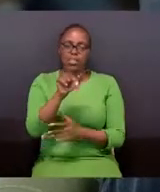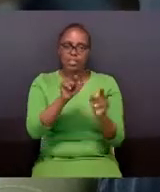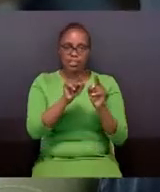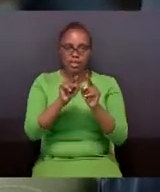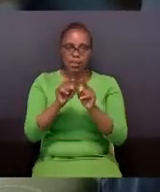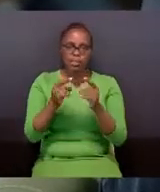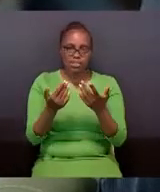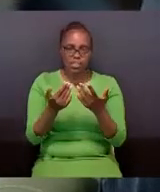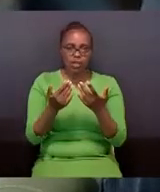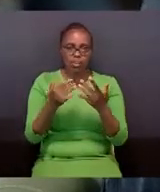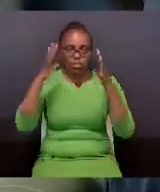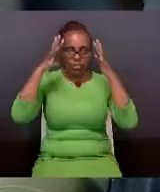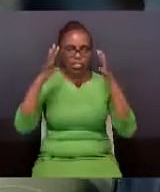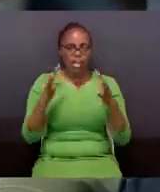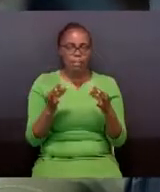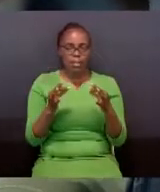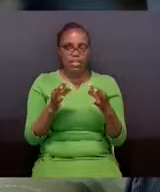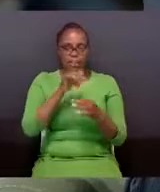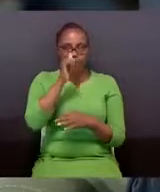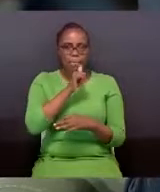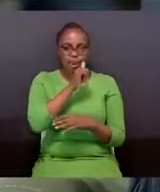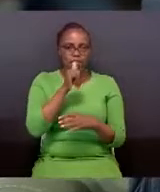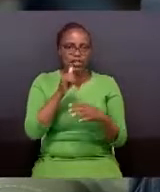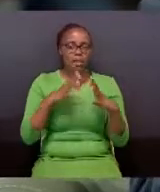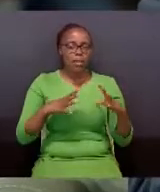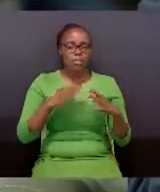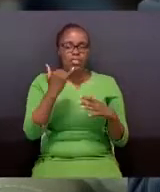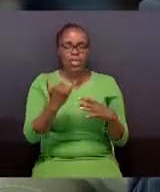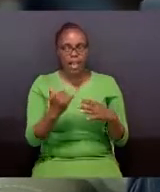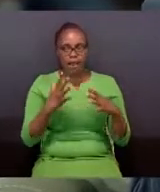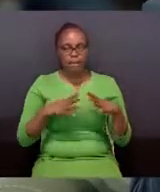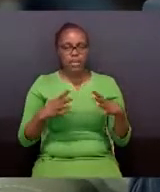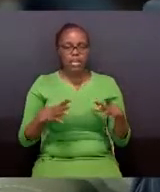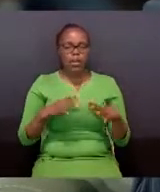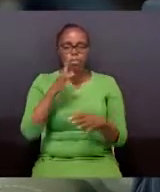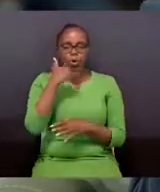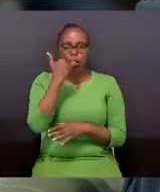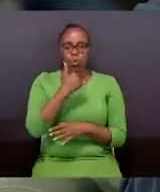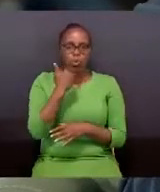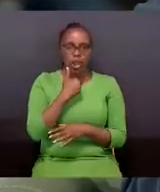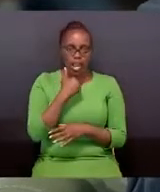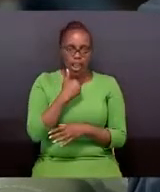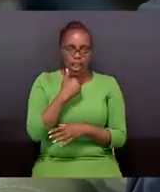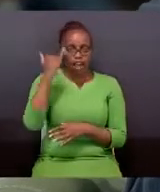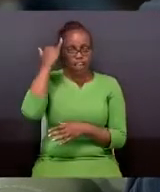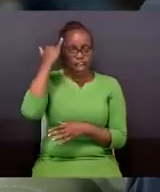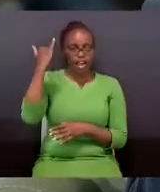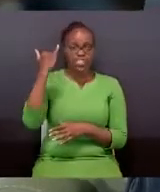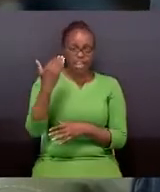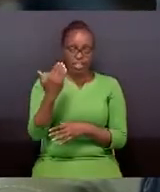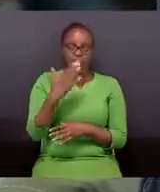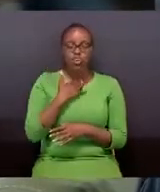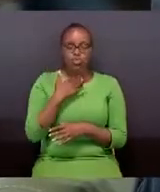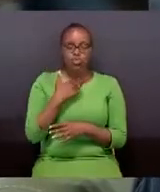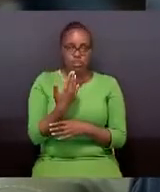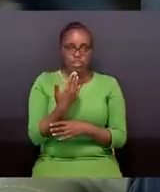target the private people, the young people who have ideas, who want to